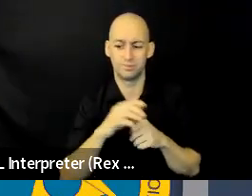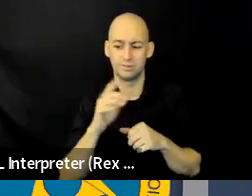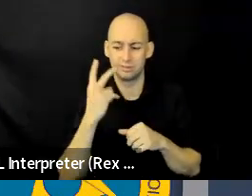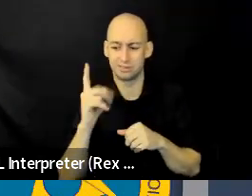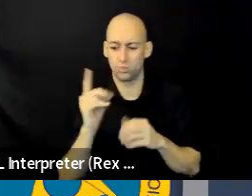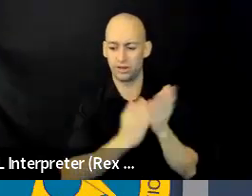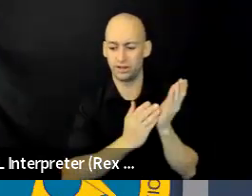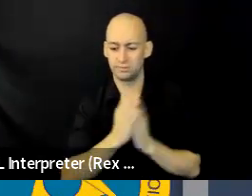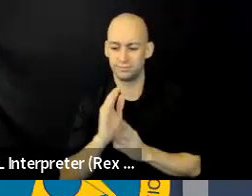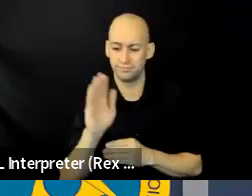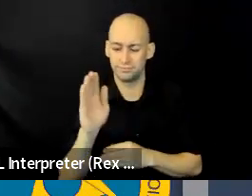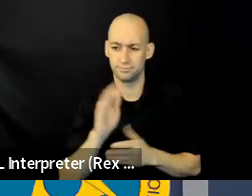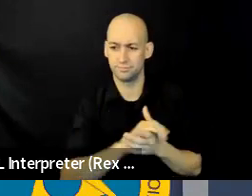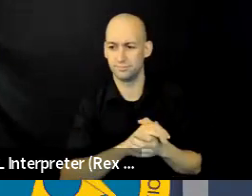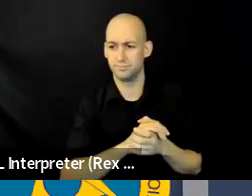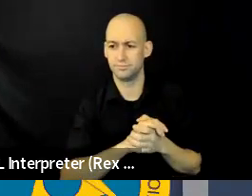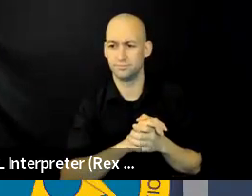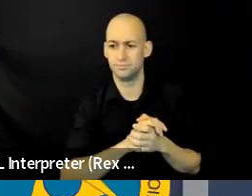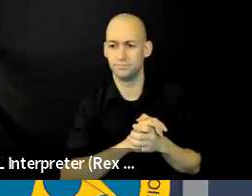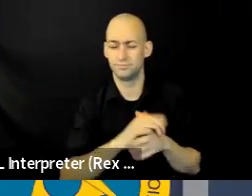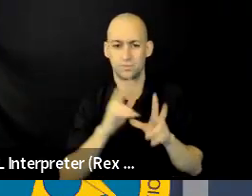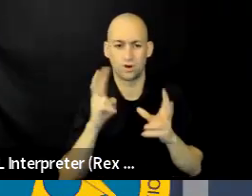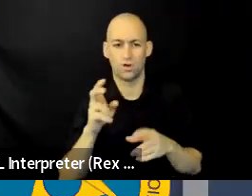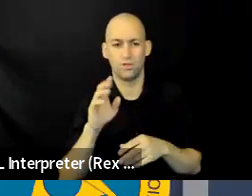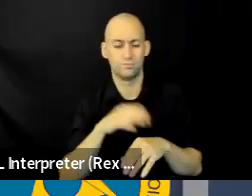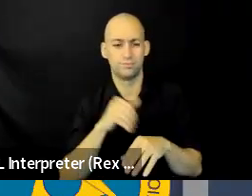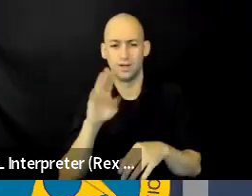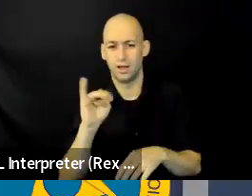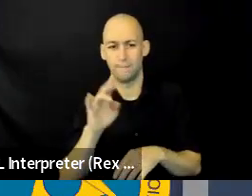at this time. I would like to call on Michelle Bushnell.